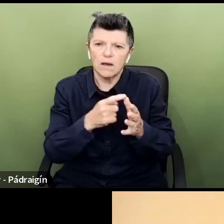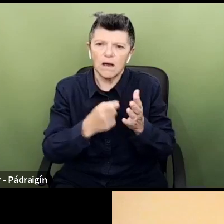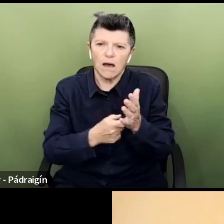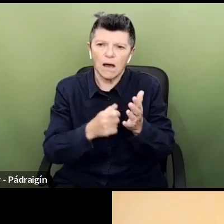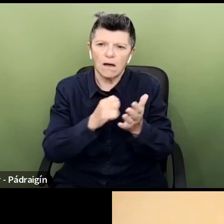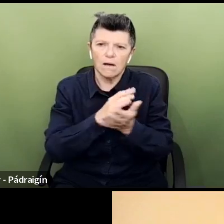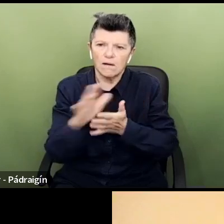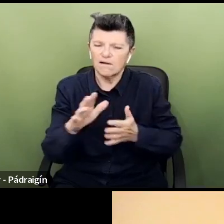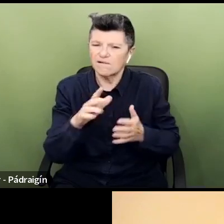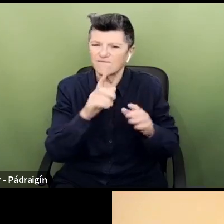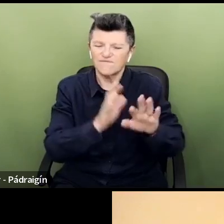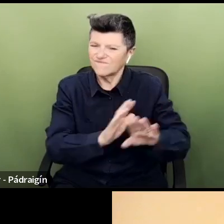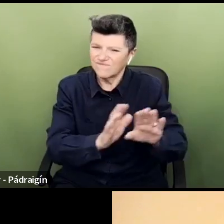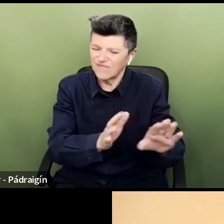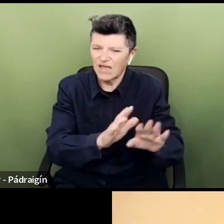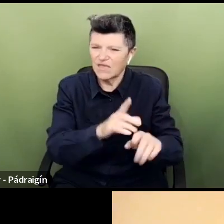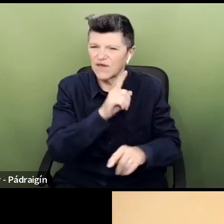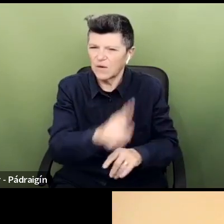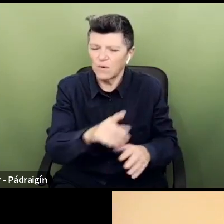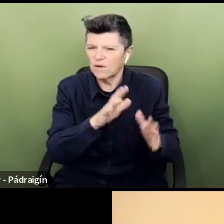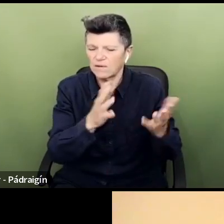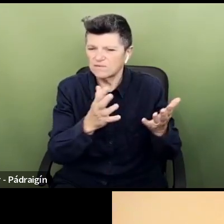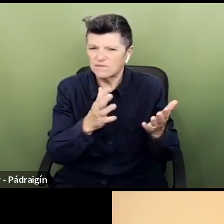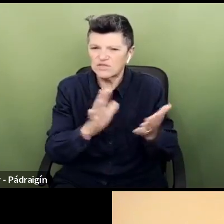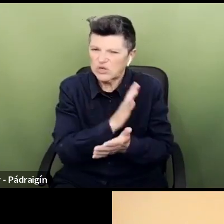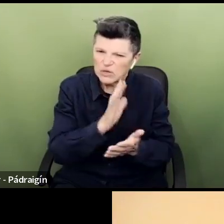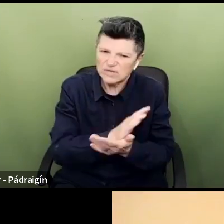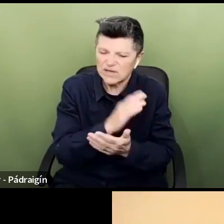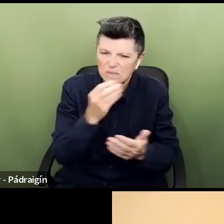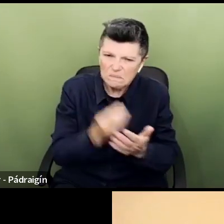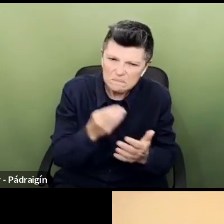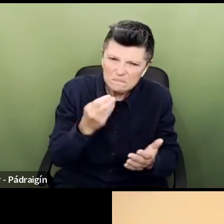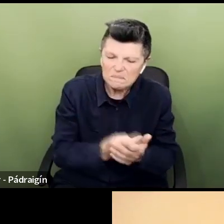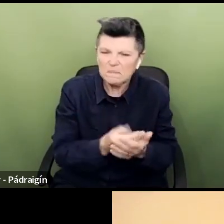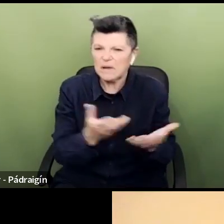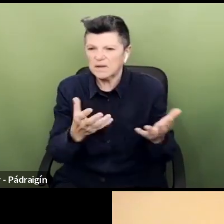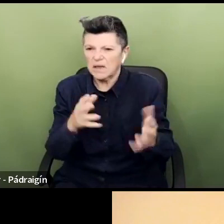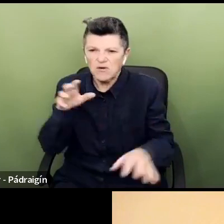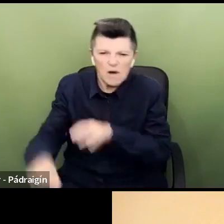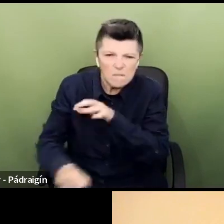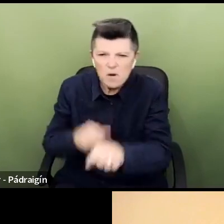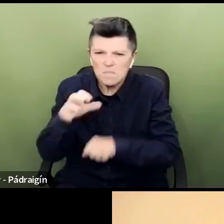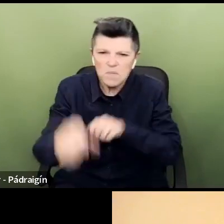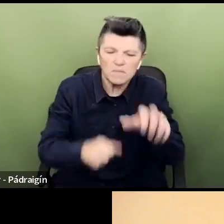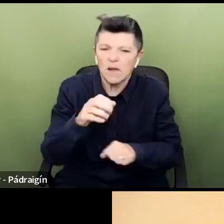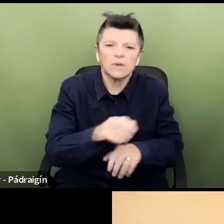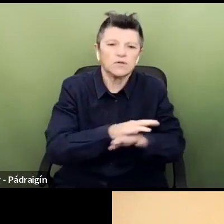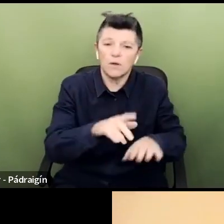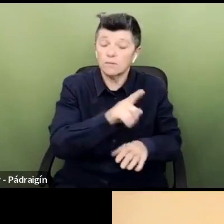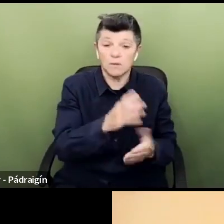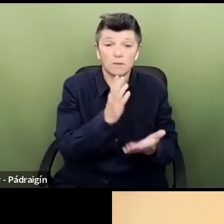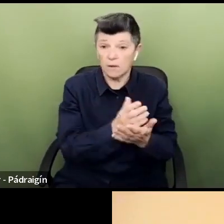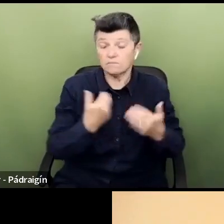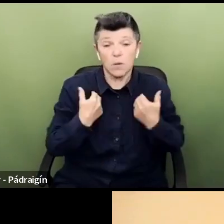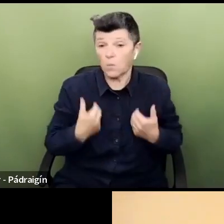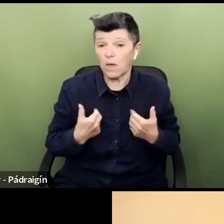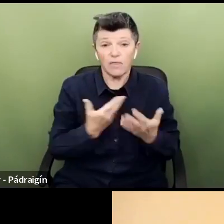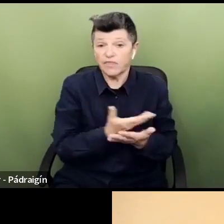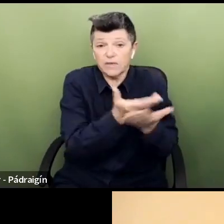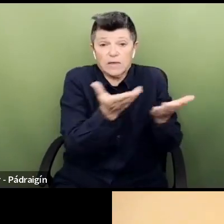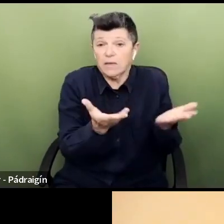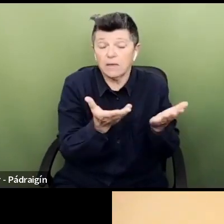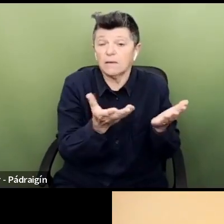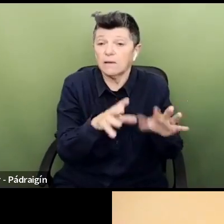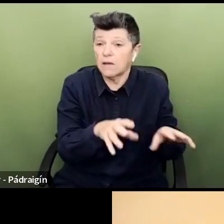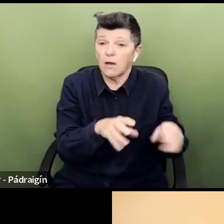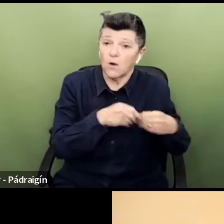dirty money, Londongrad that we think of now, you know, that's now in the news. No, they were wealthy people who acquired wealth